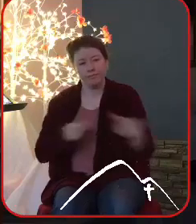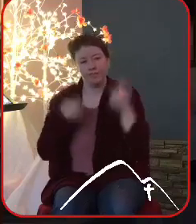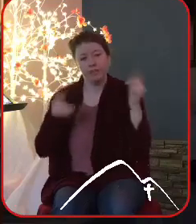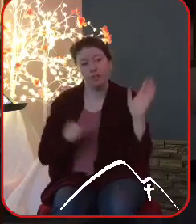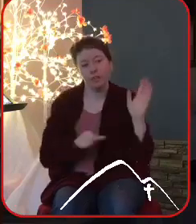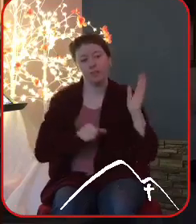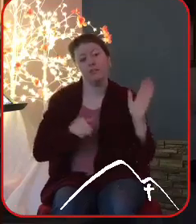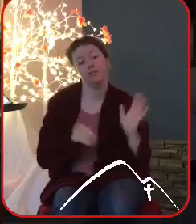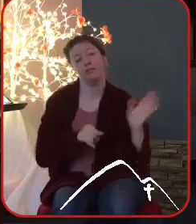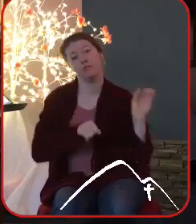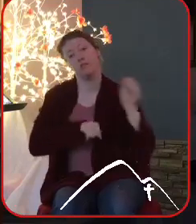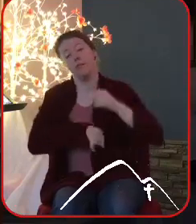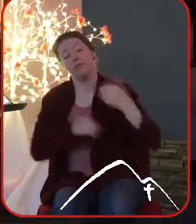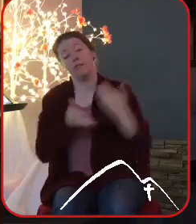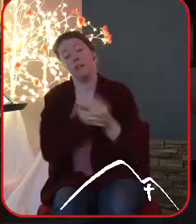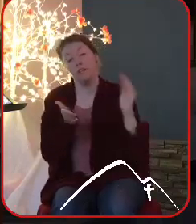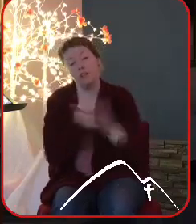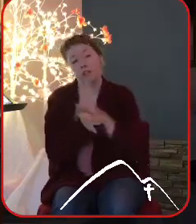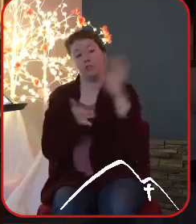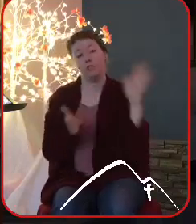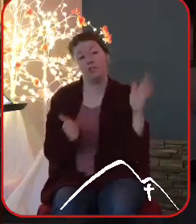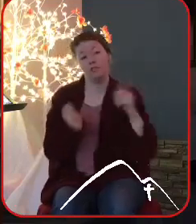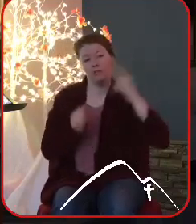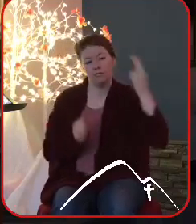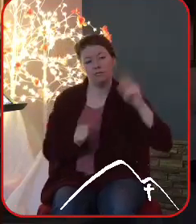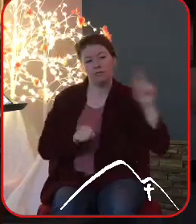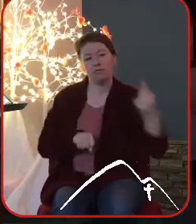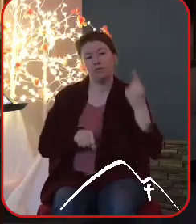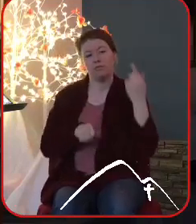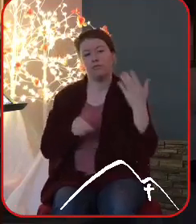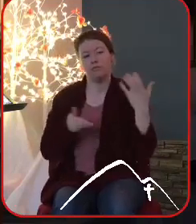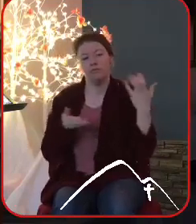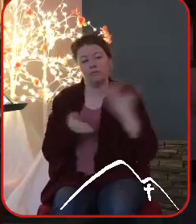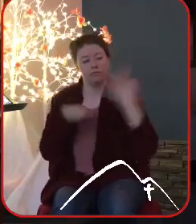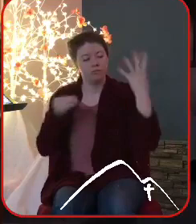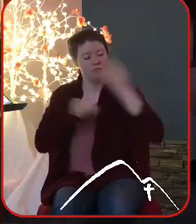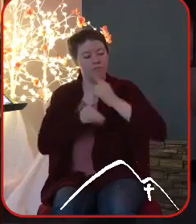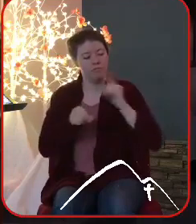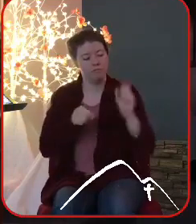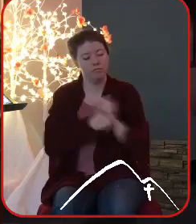glory, and I realize just